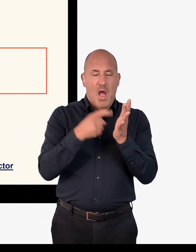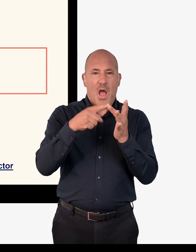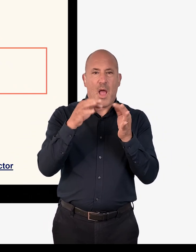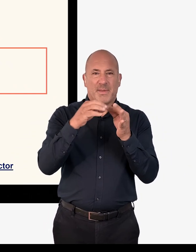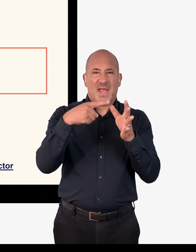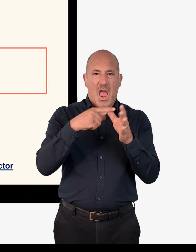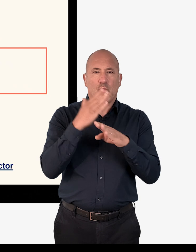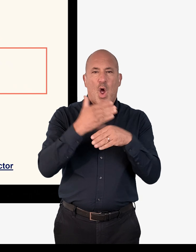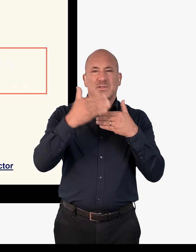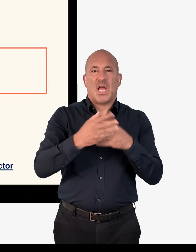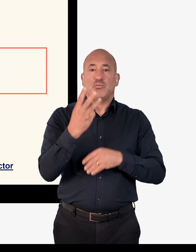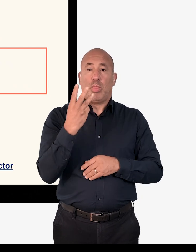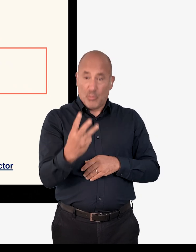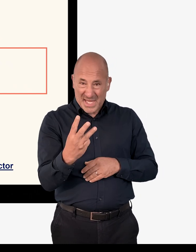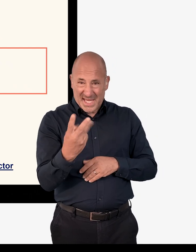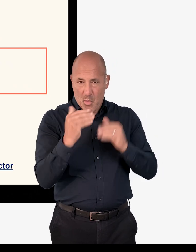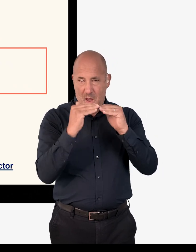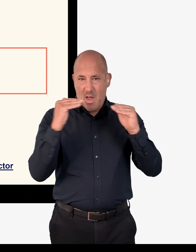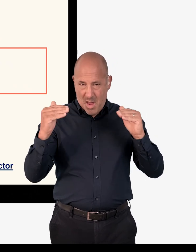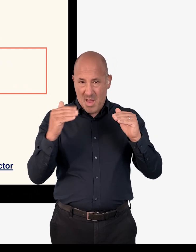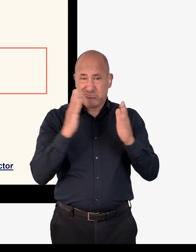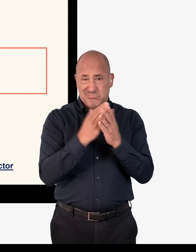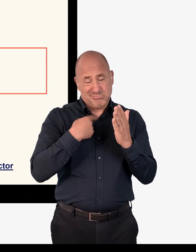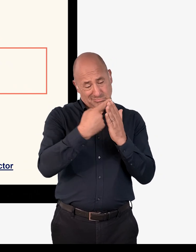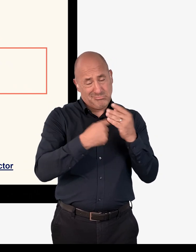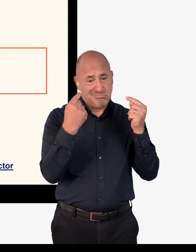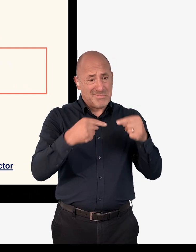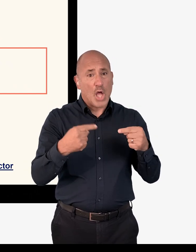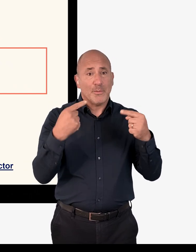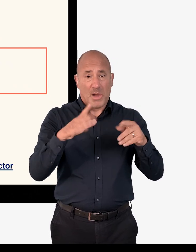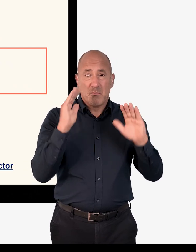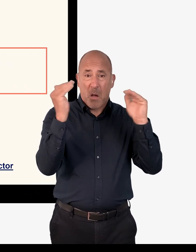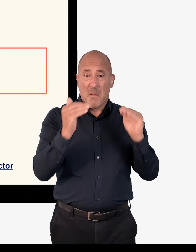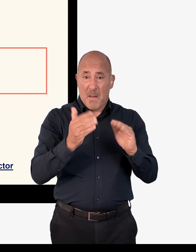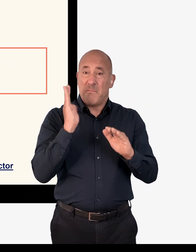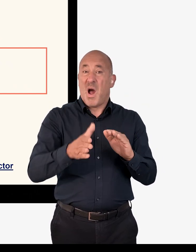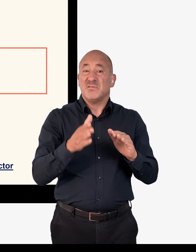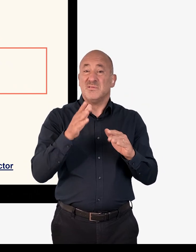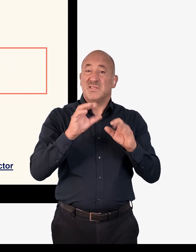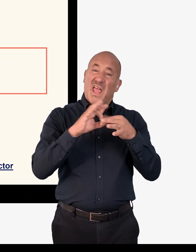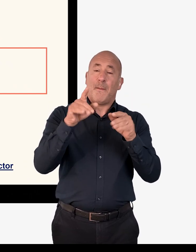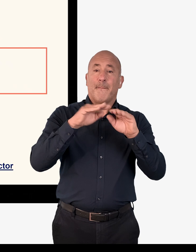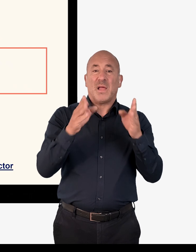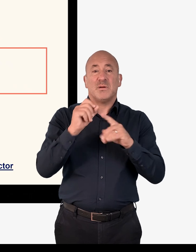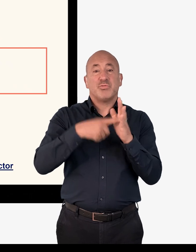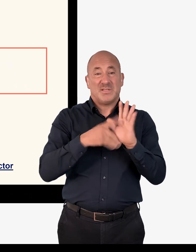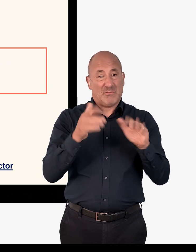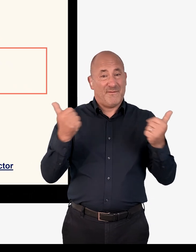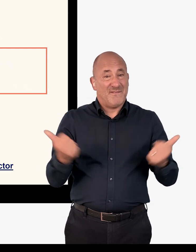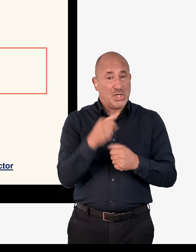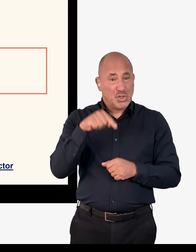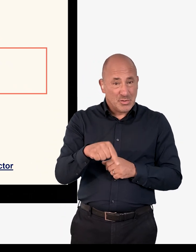first webinar, but as a reminder, it is an eligibility requirement that building projects